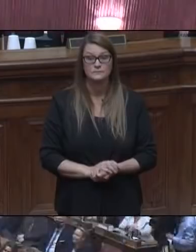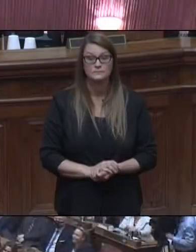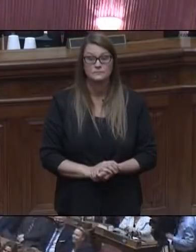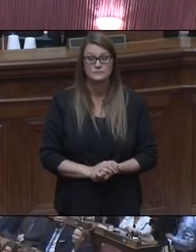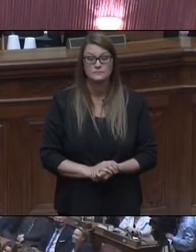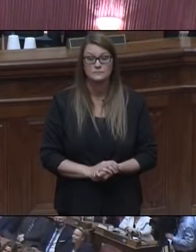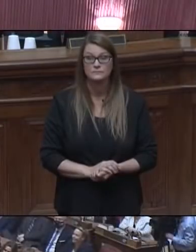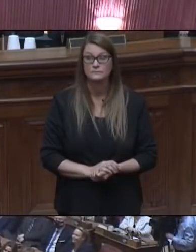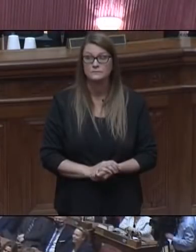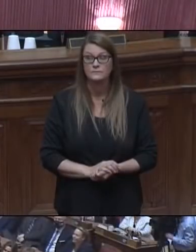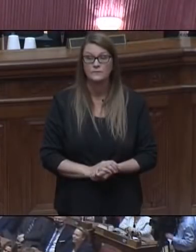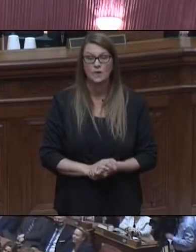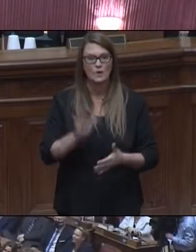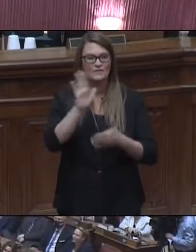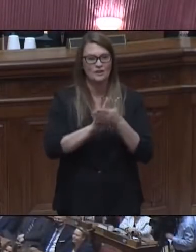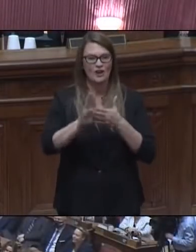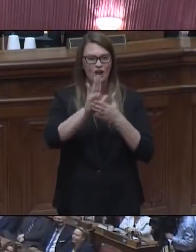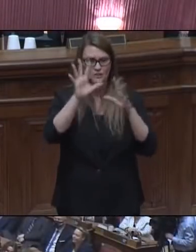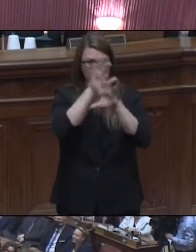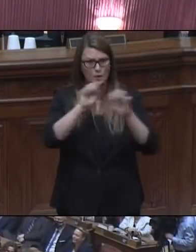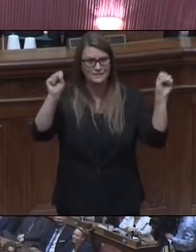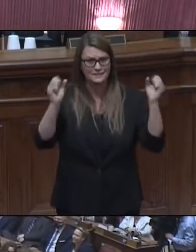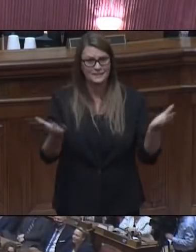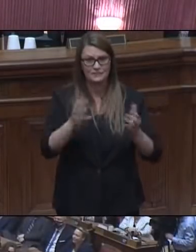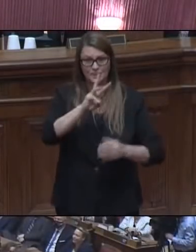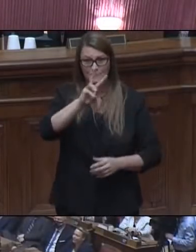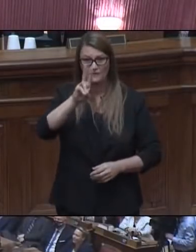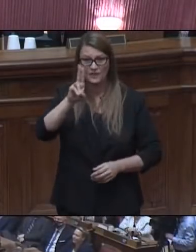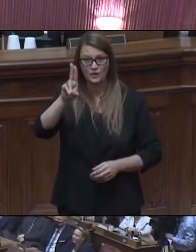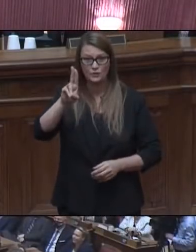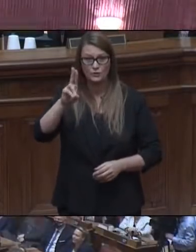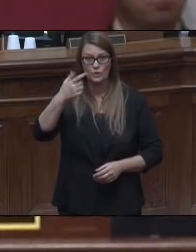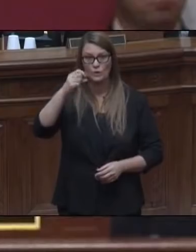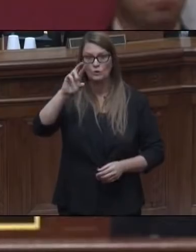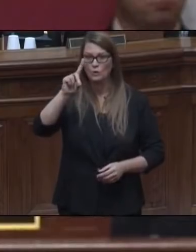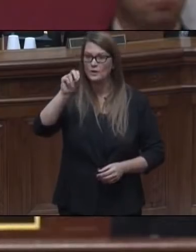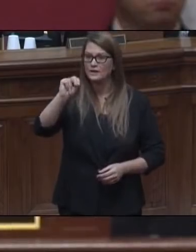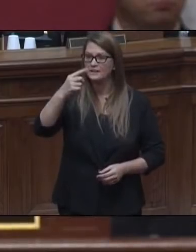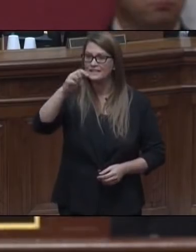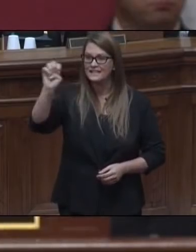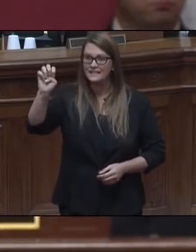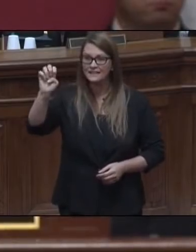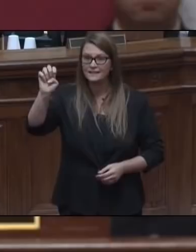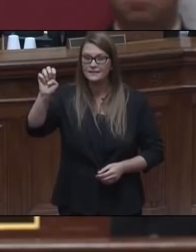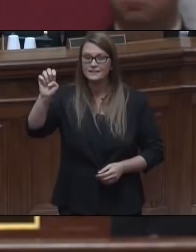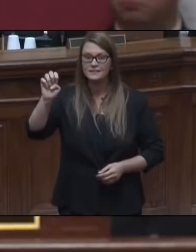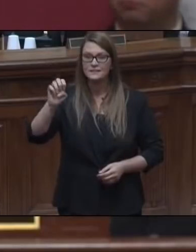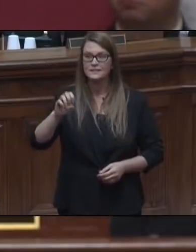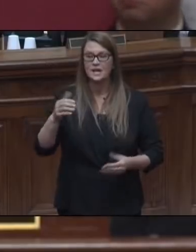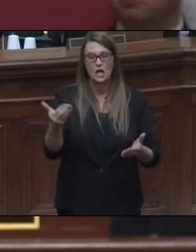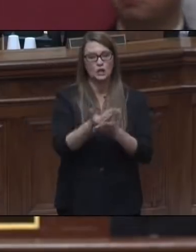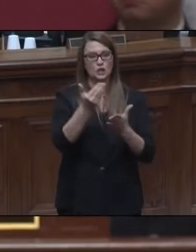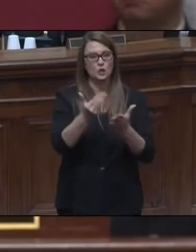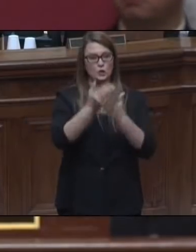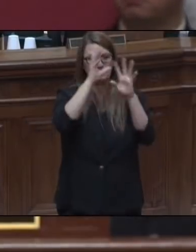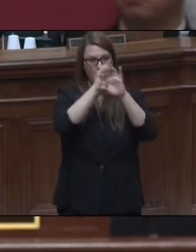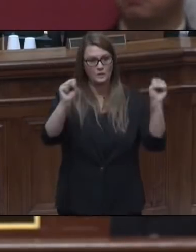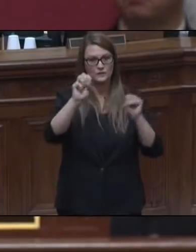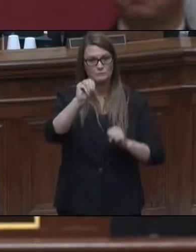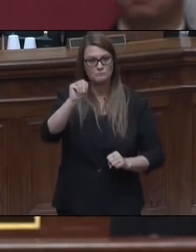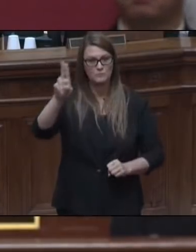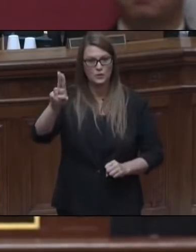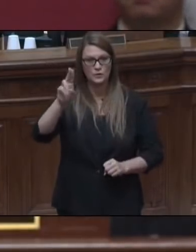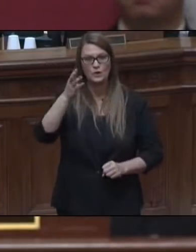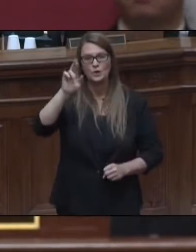We've got college presidents here. You know, our WVU president, Gordon Gee, and our newly president of Marshall